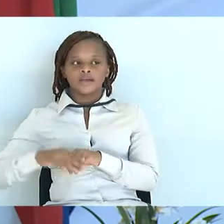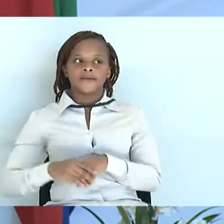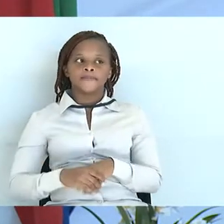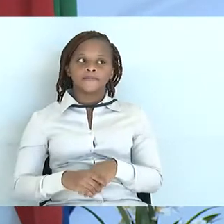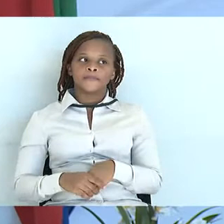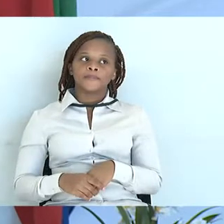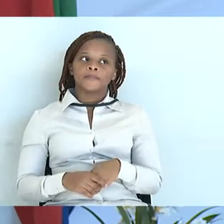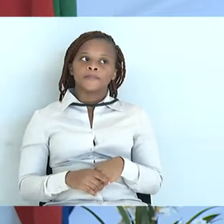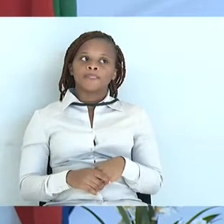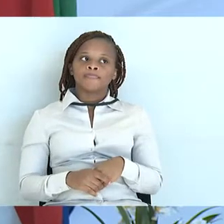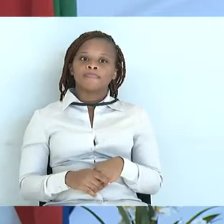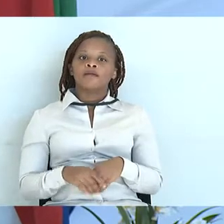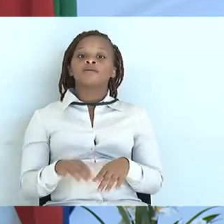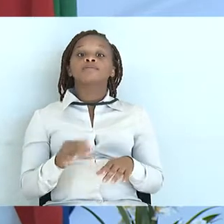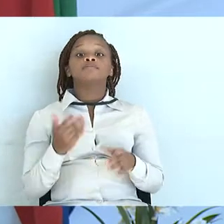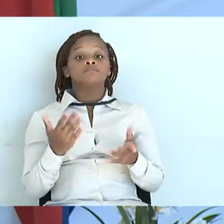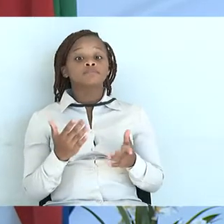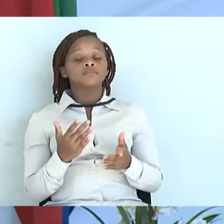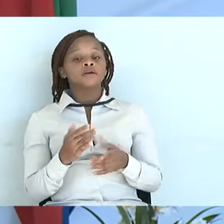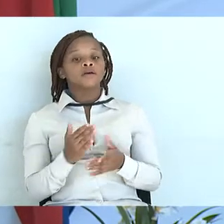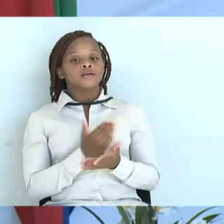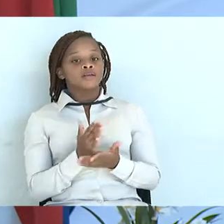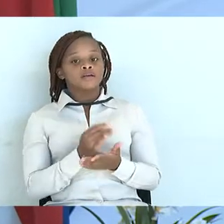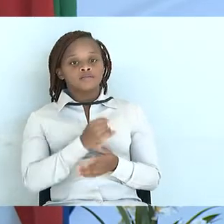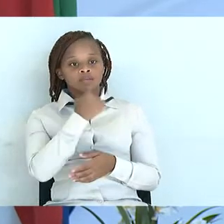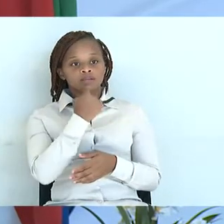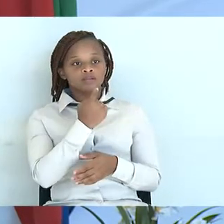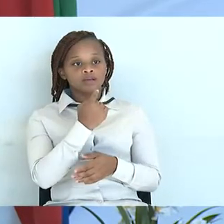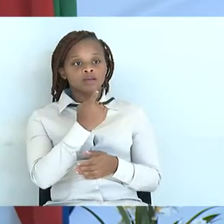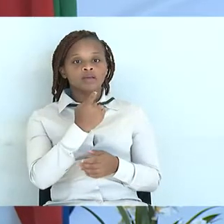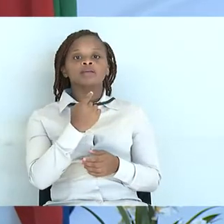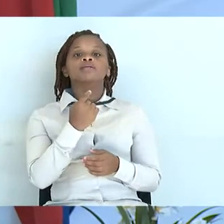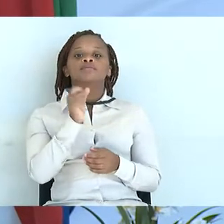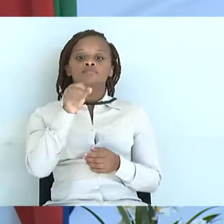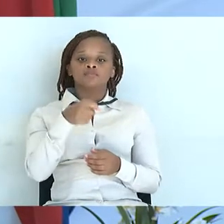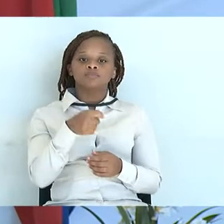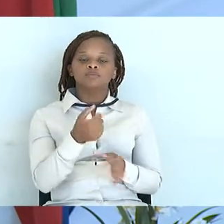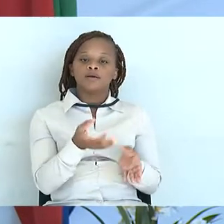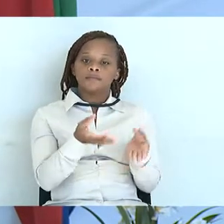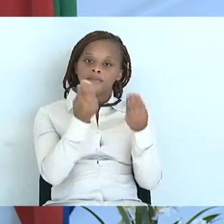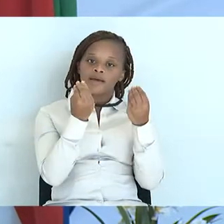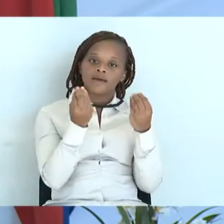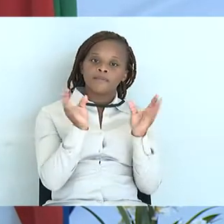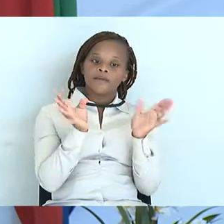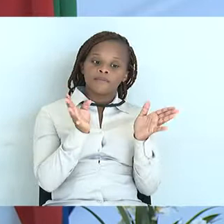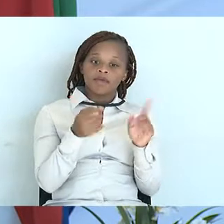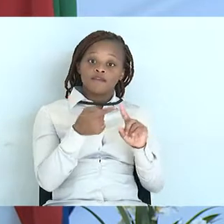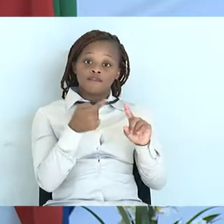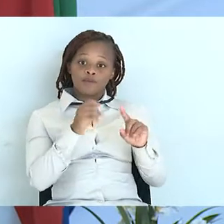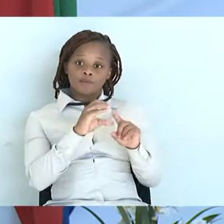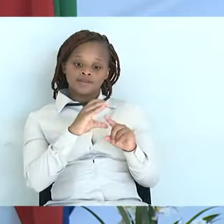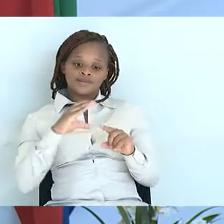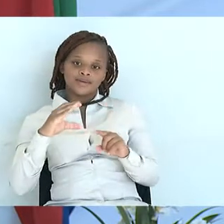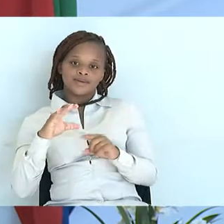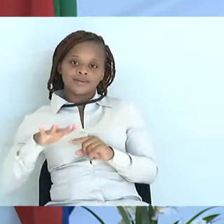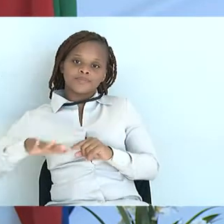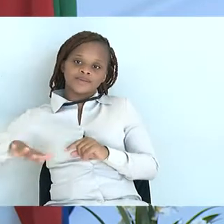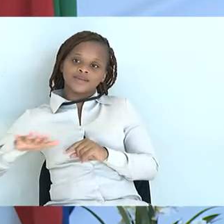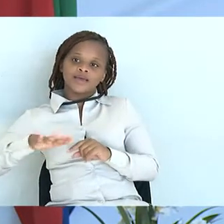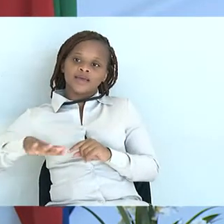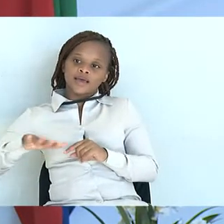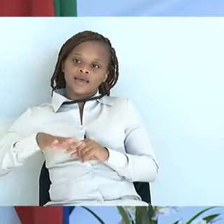that once you pass Port Edward and you get to the Eastern Cape side up to Port St. John's,